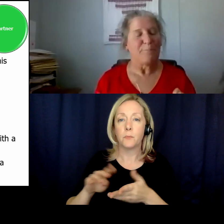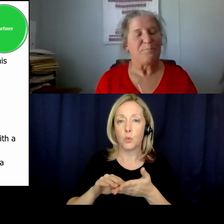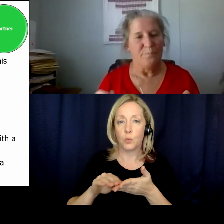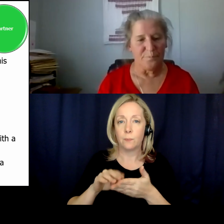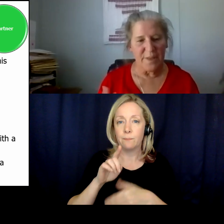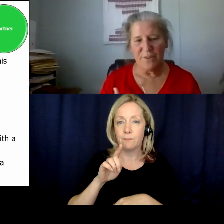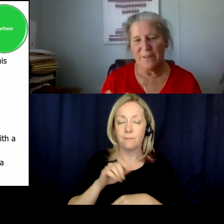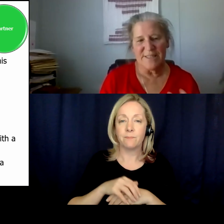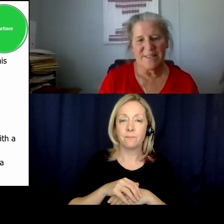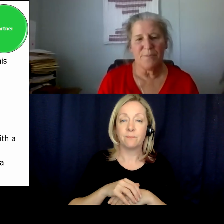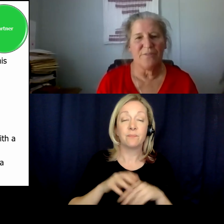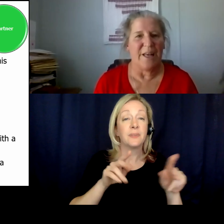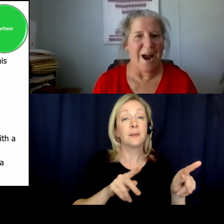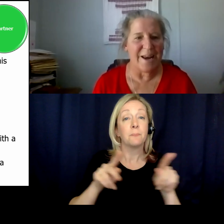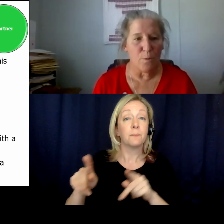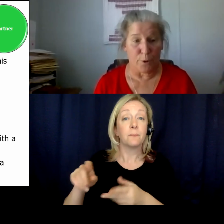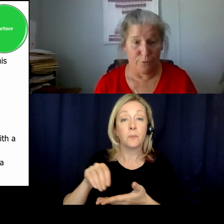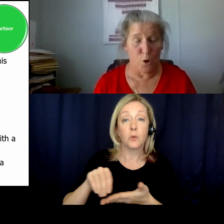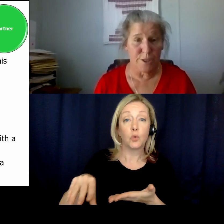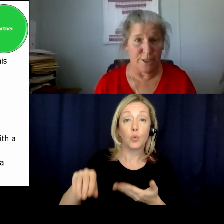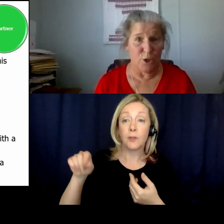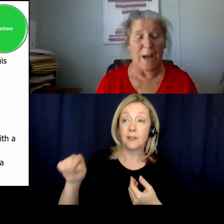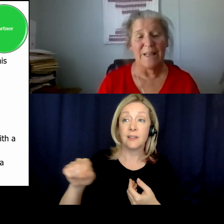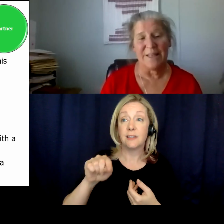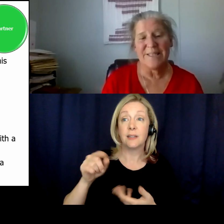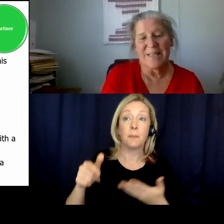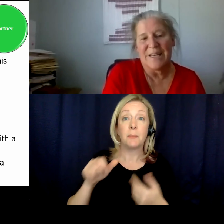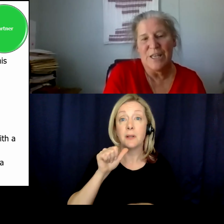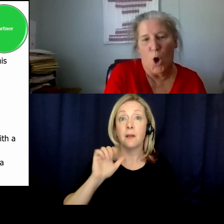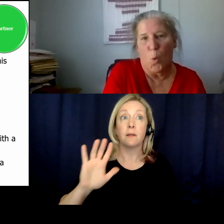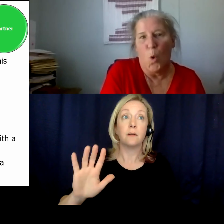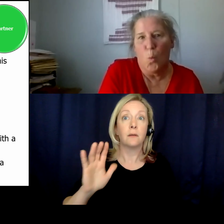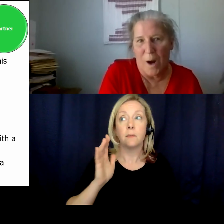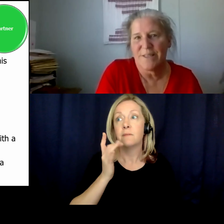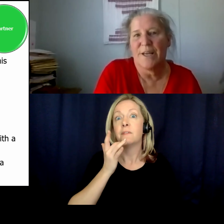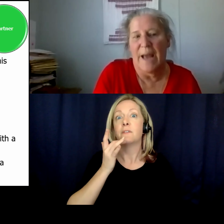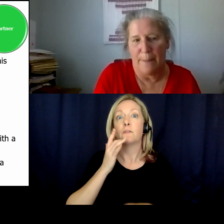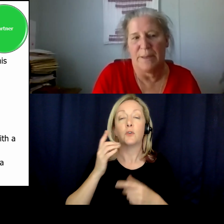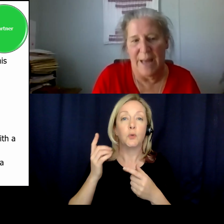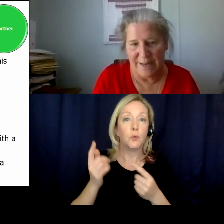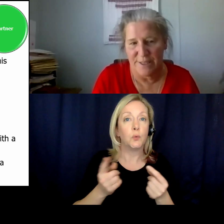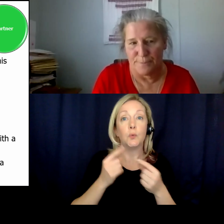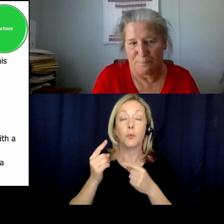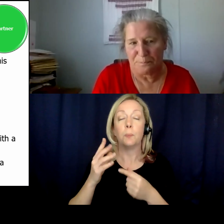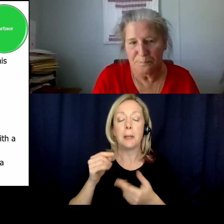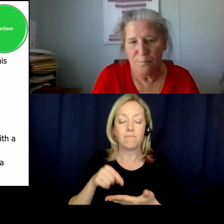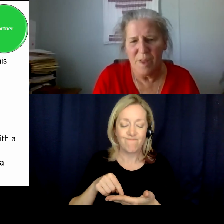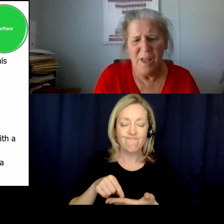sorry, even if it's something that I don't prefer to do, at least I know what's going to happen